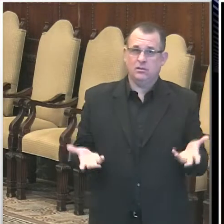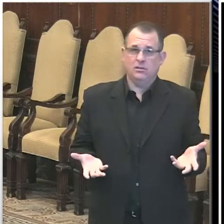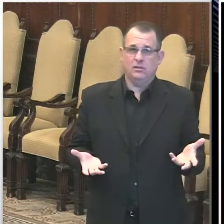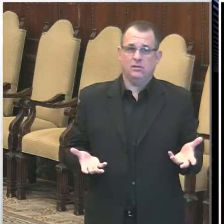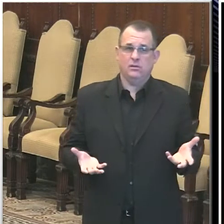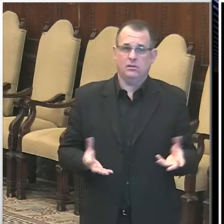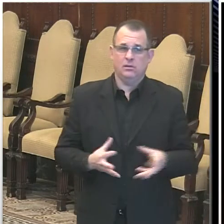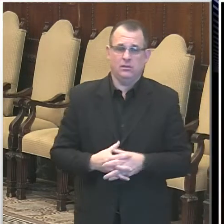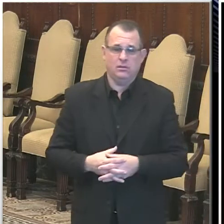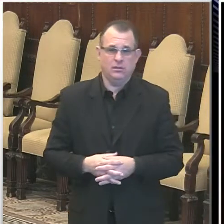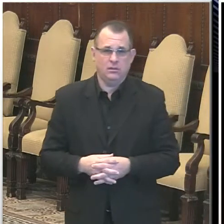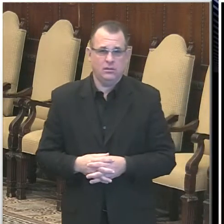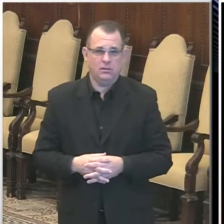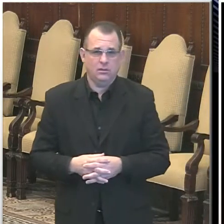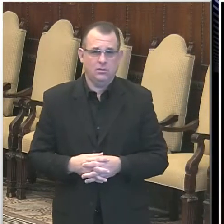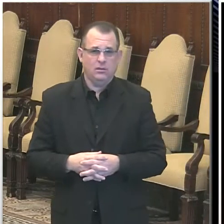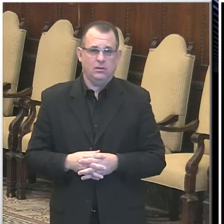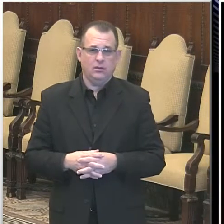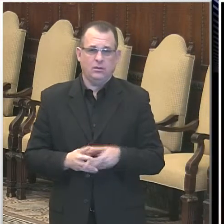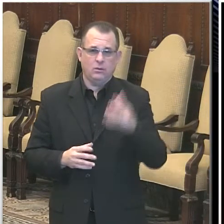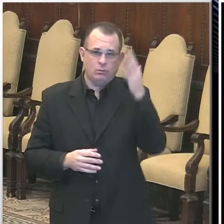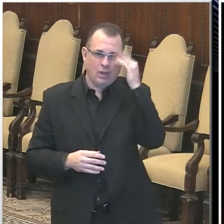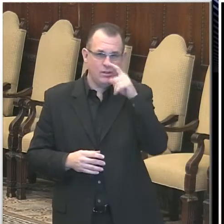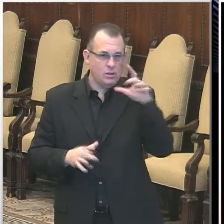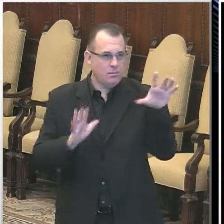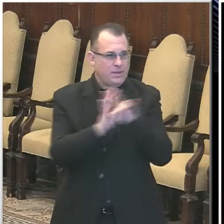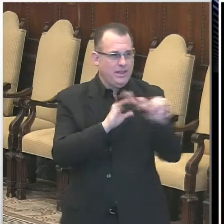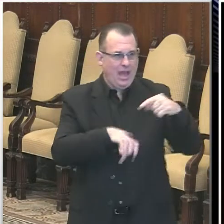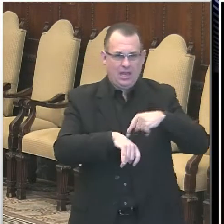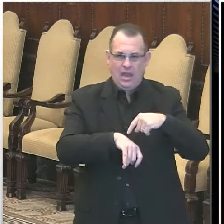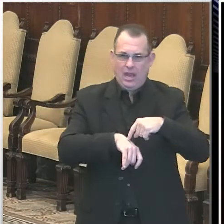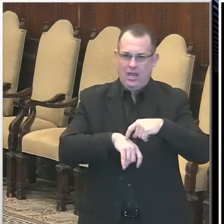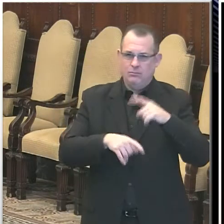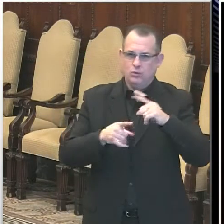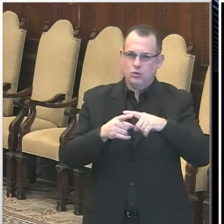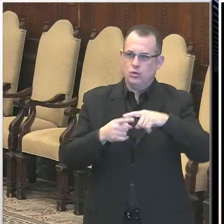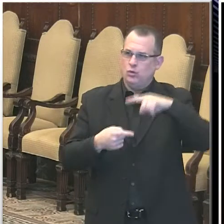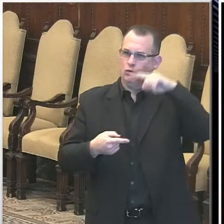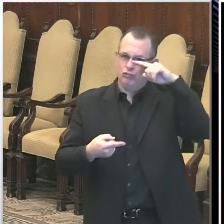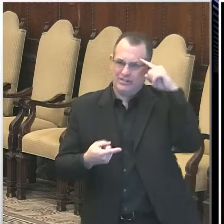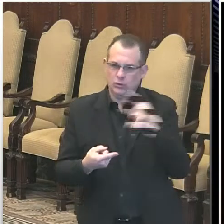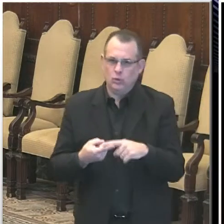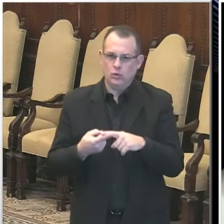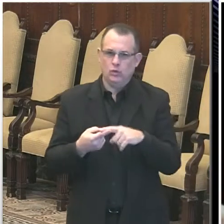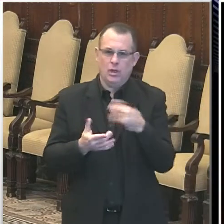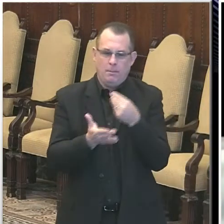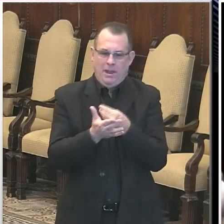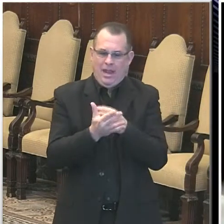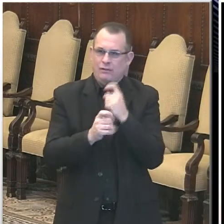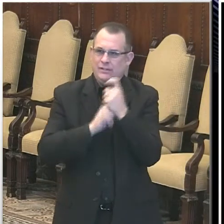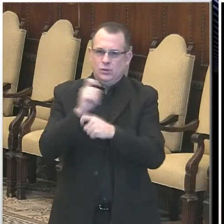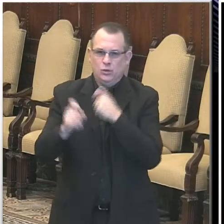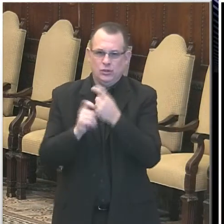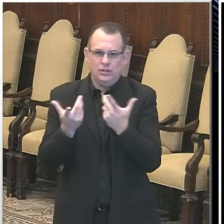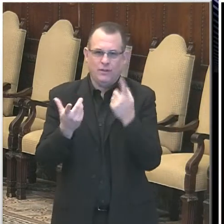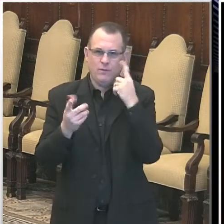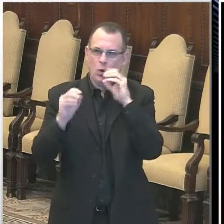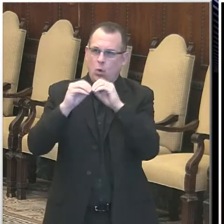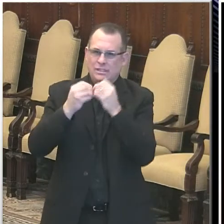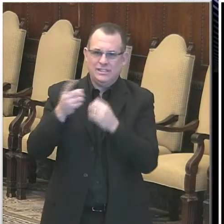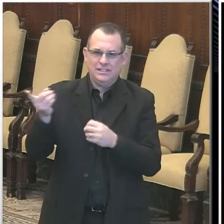history with this pandemic to reduce resources to an organization that has the ability to globalize this whole